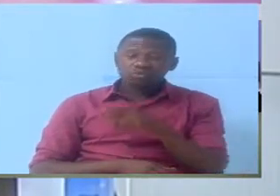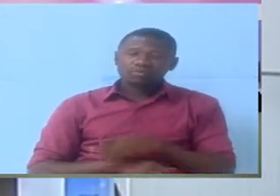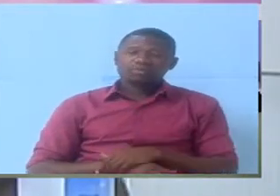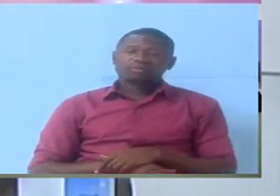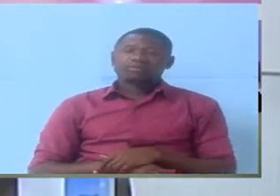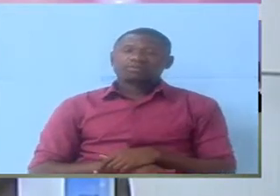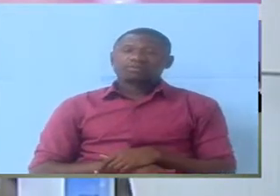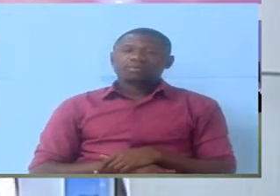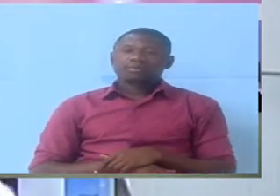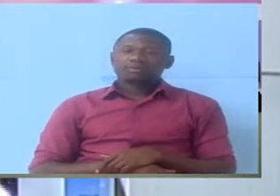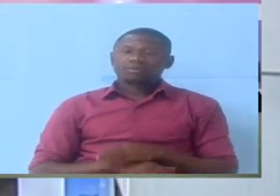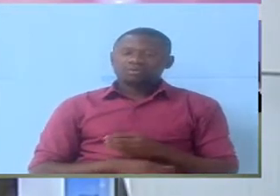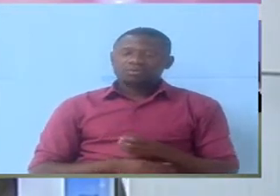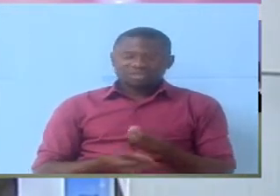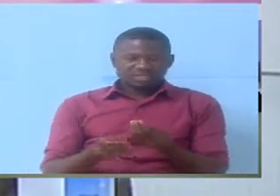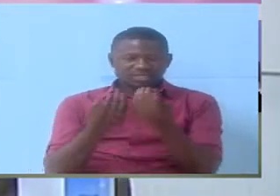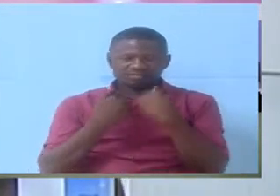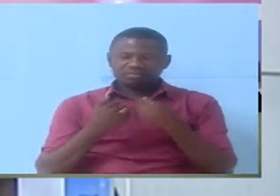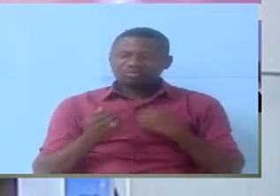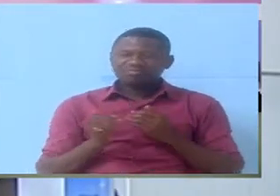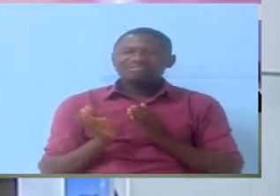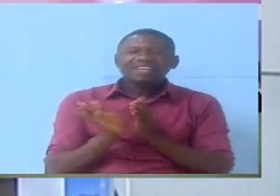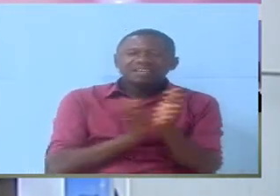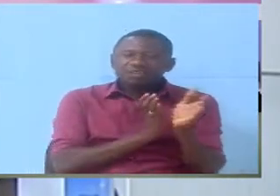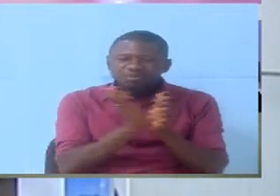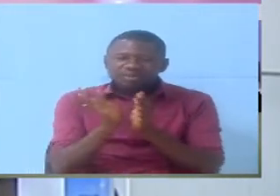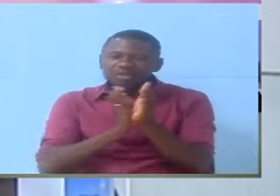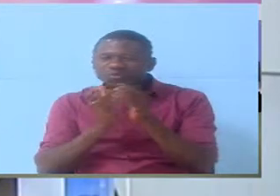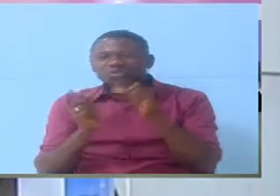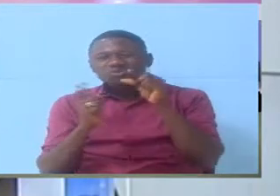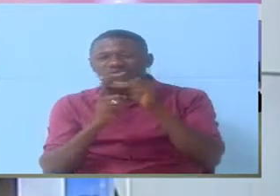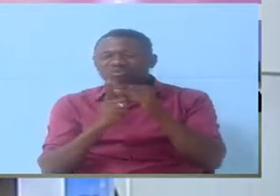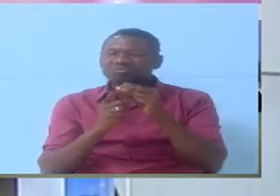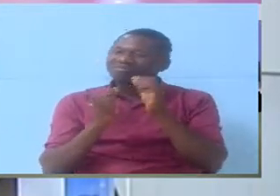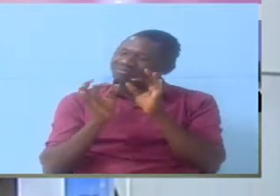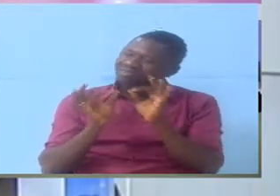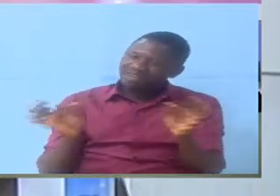So he gave me some kind of encouragement. To